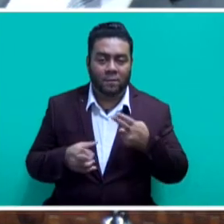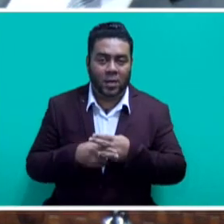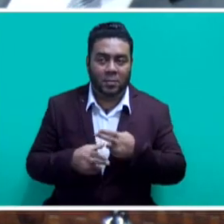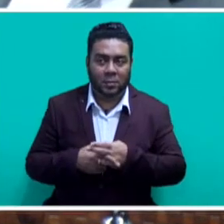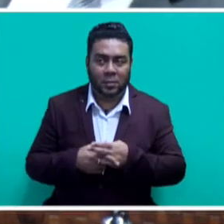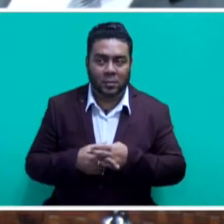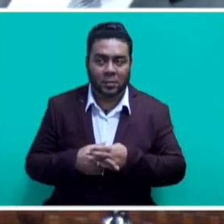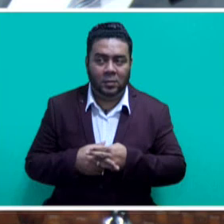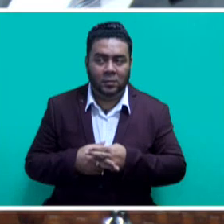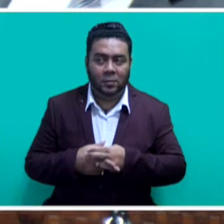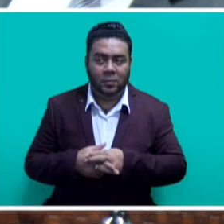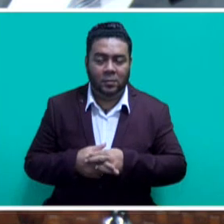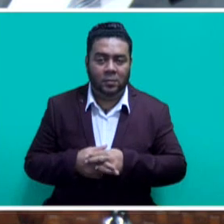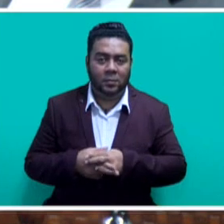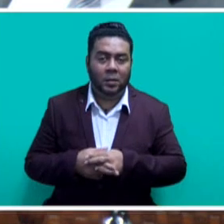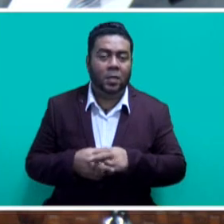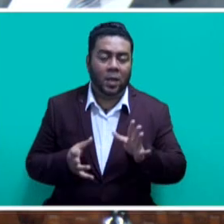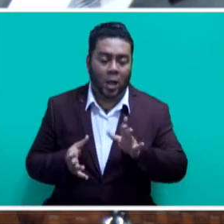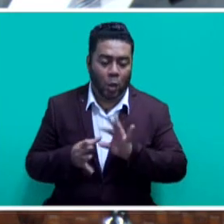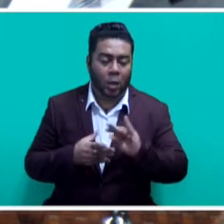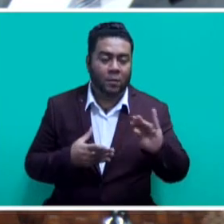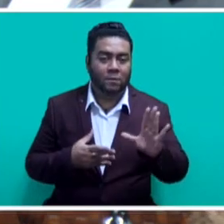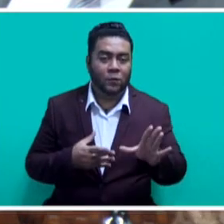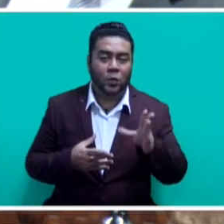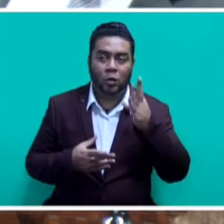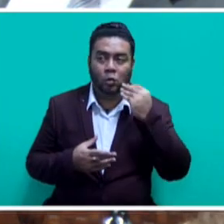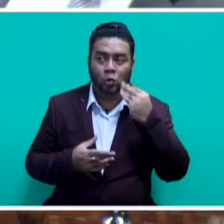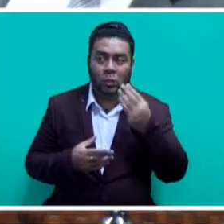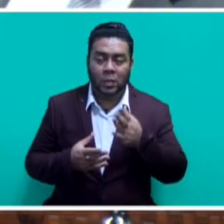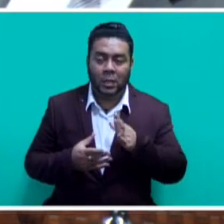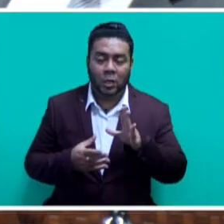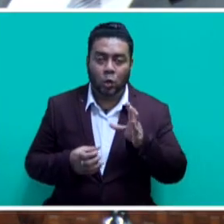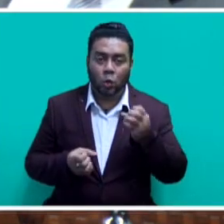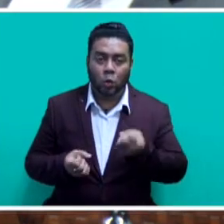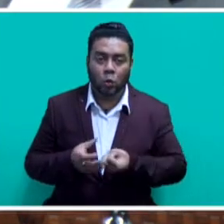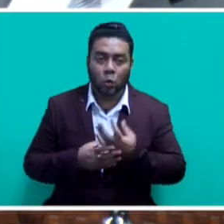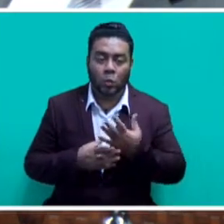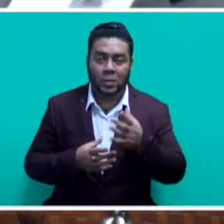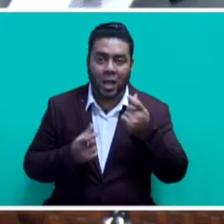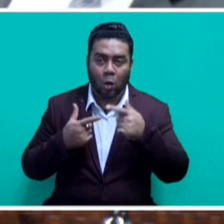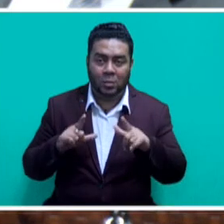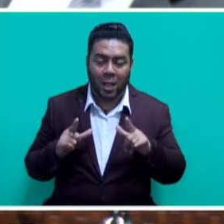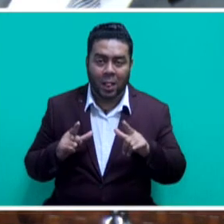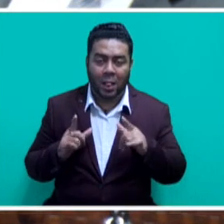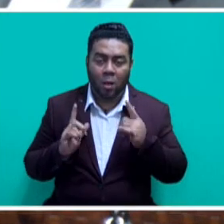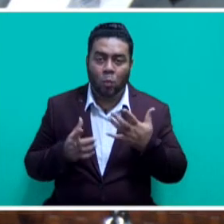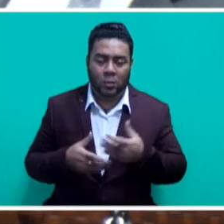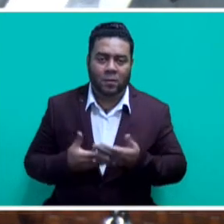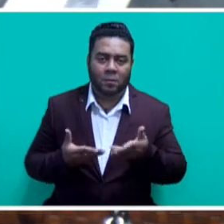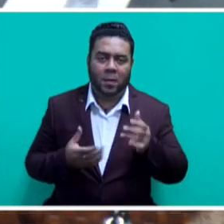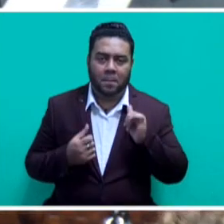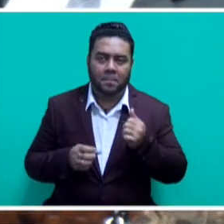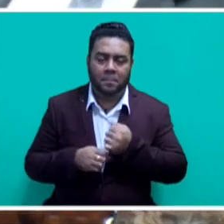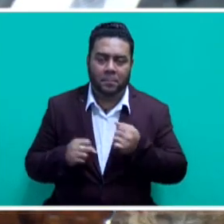of the sugar industry. The allocation for the Sugarcane Growers Council will give back power to the